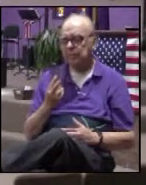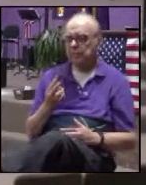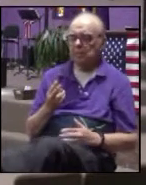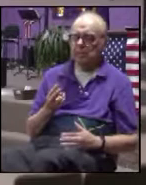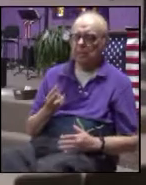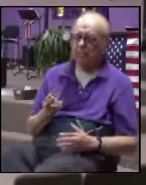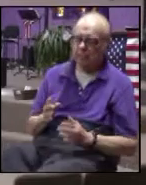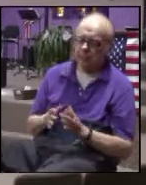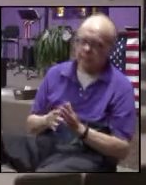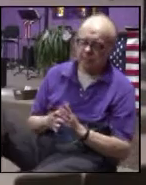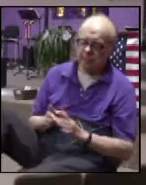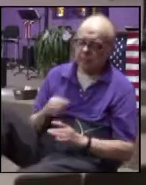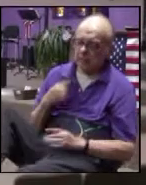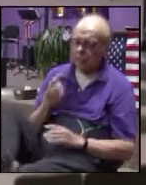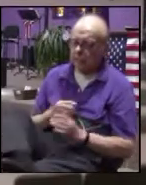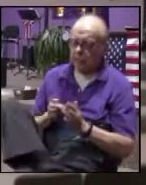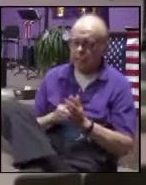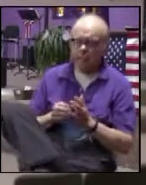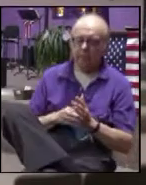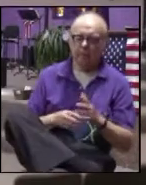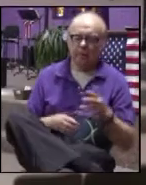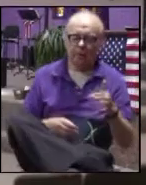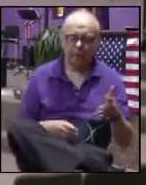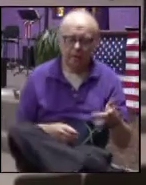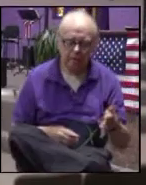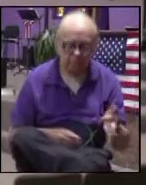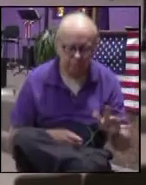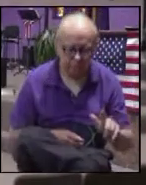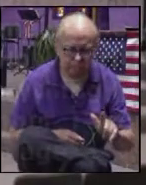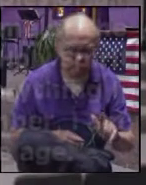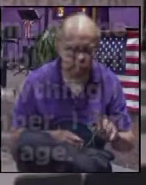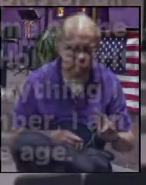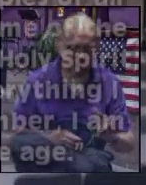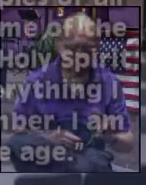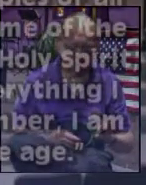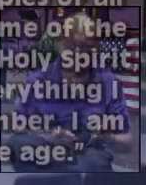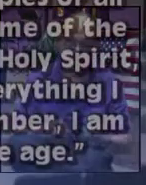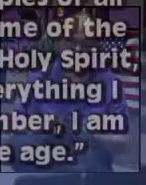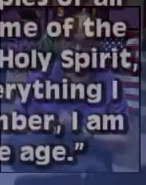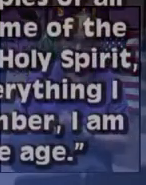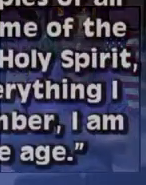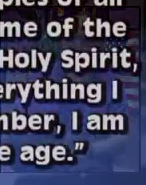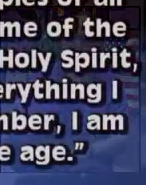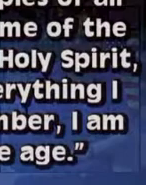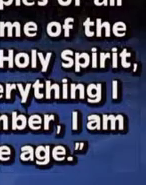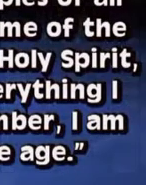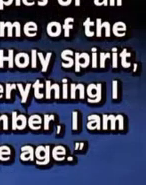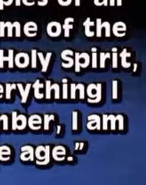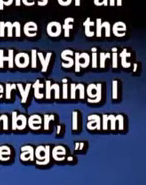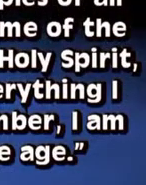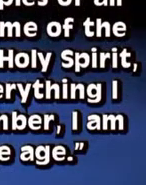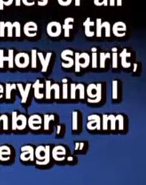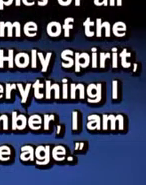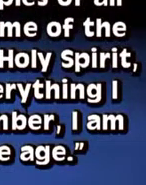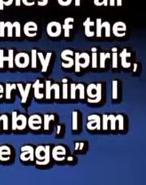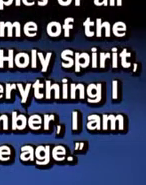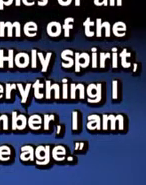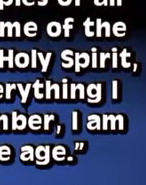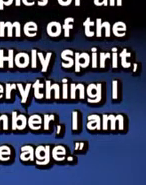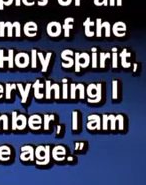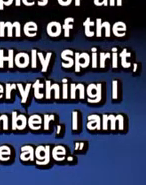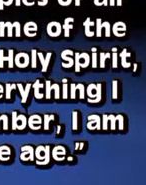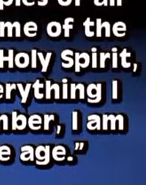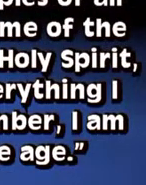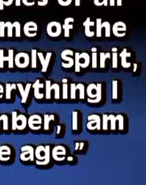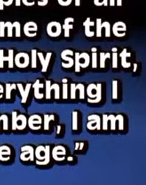he's telling us in Matthew chapter 28, verse 19, he gave us a command.